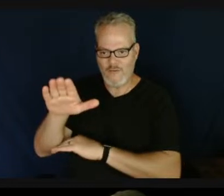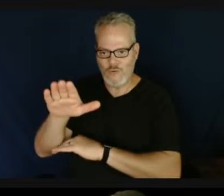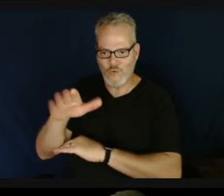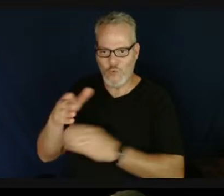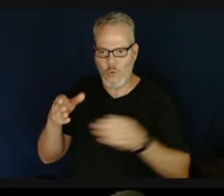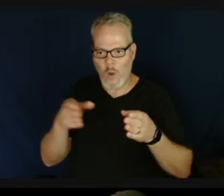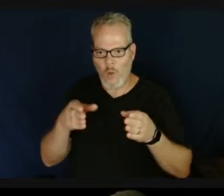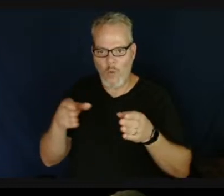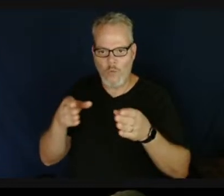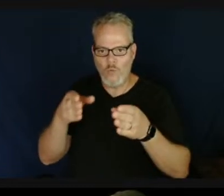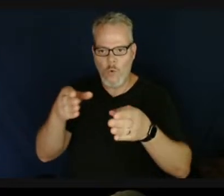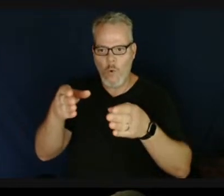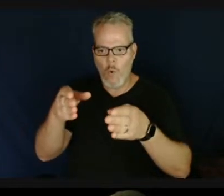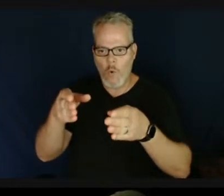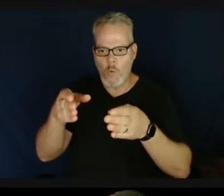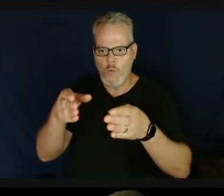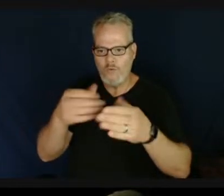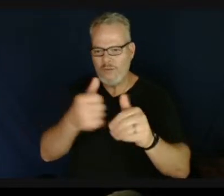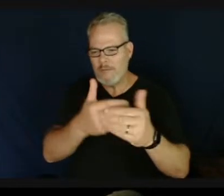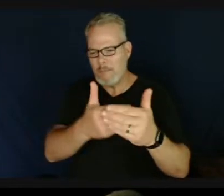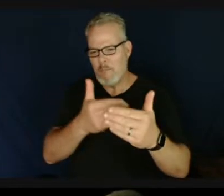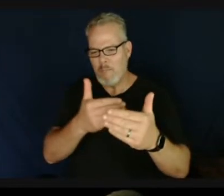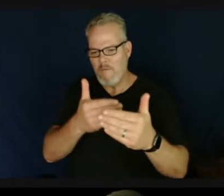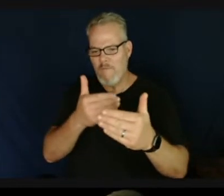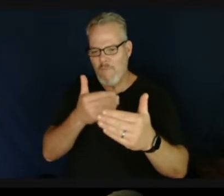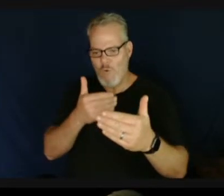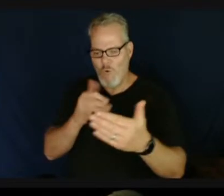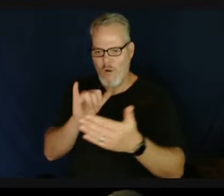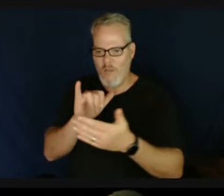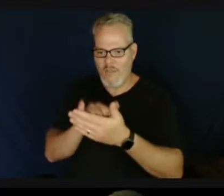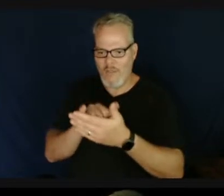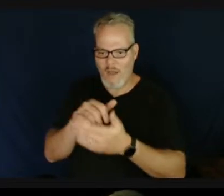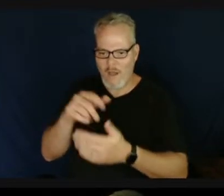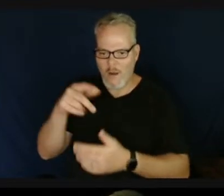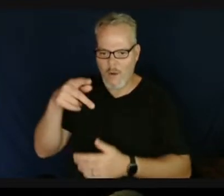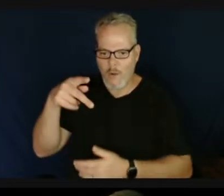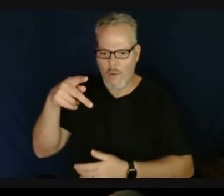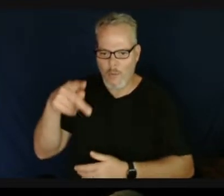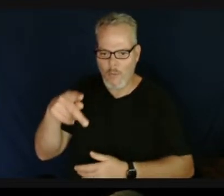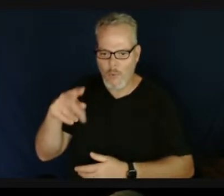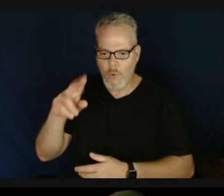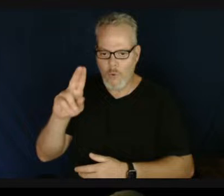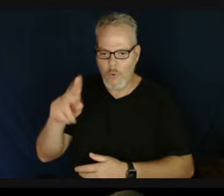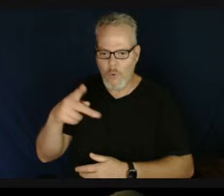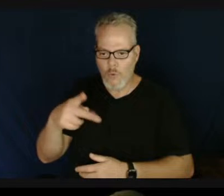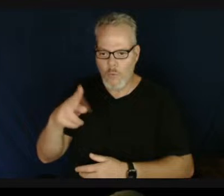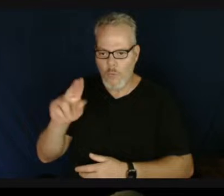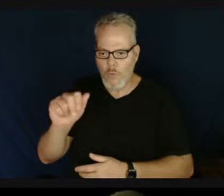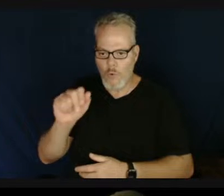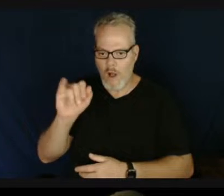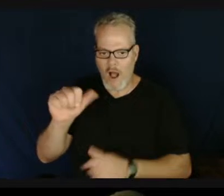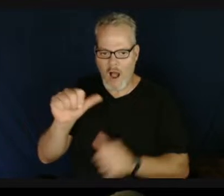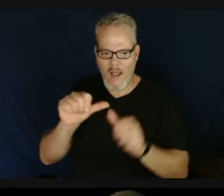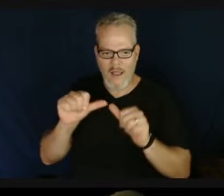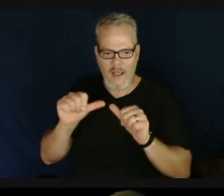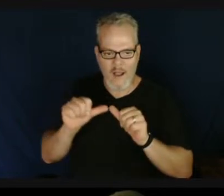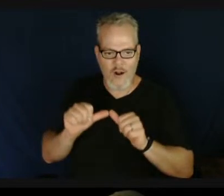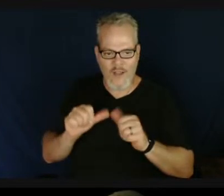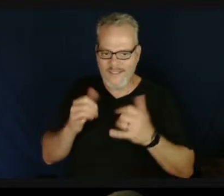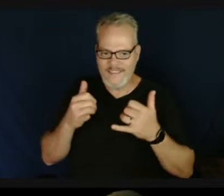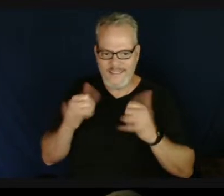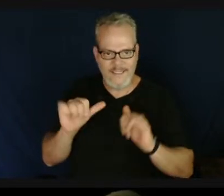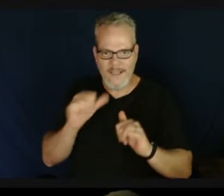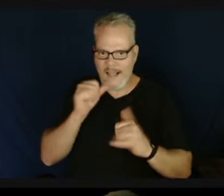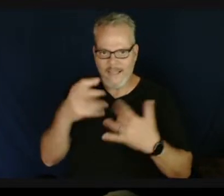just below what's now Pu'upuai. This is the Pu'upuai end of the road currently now. It still hasn't recovered from that event and